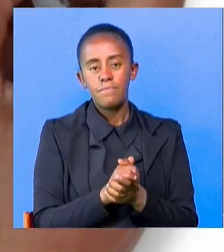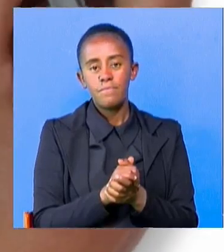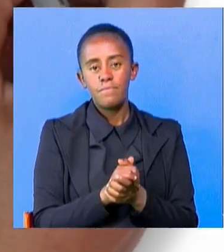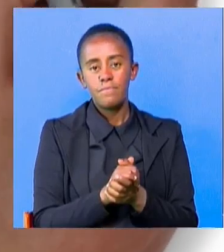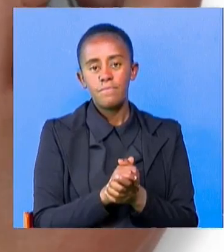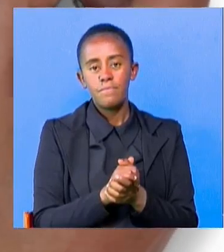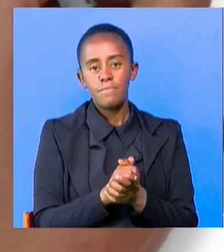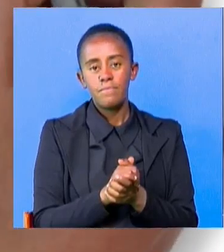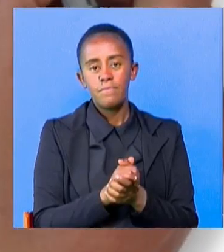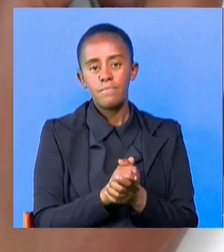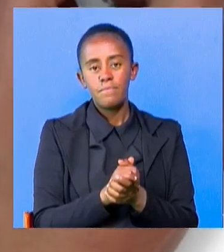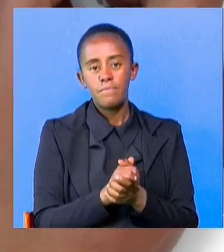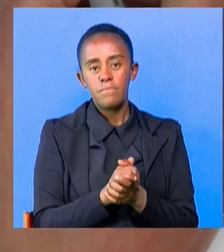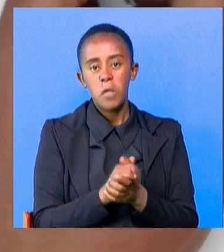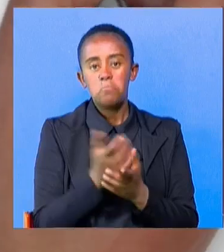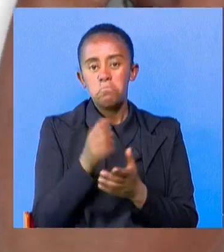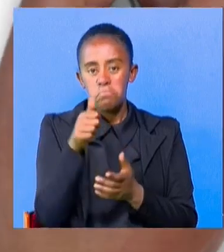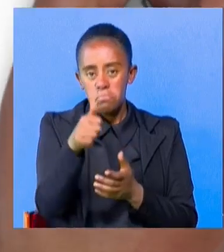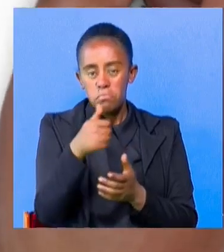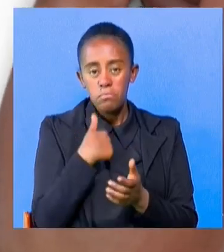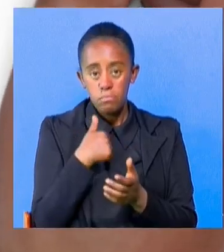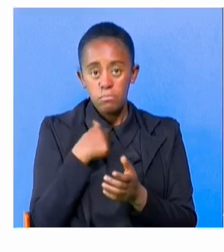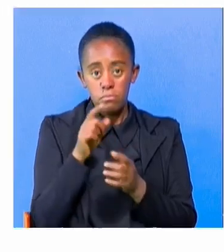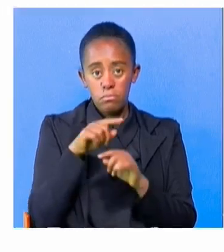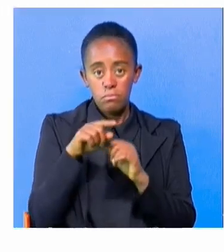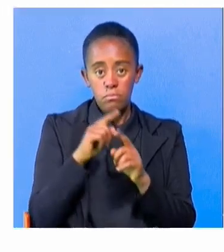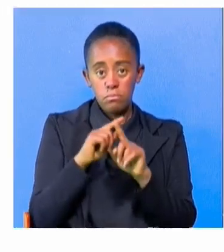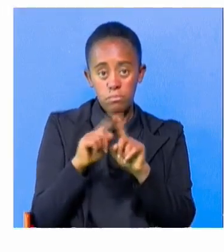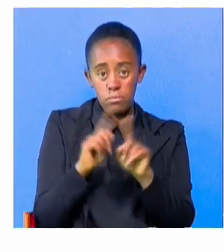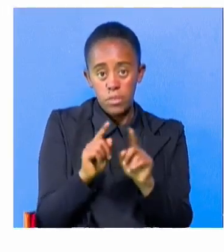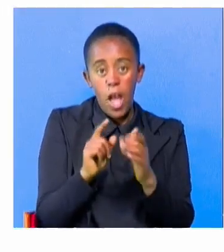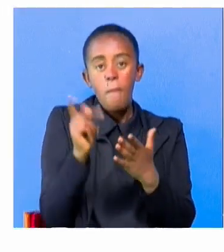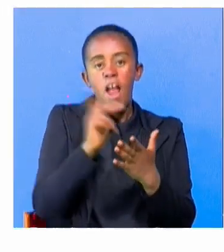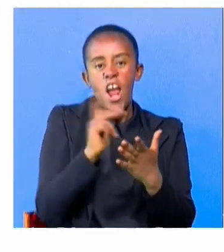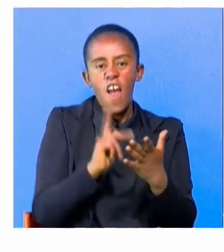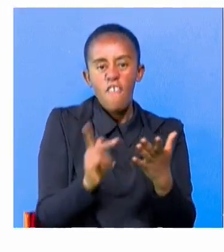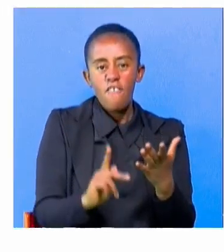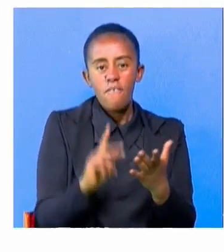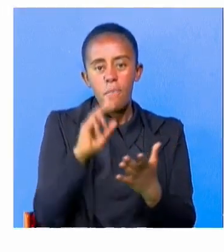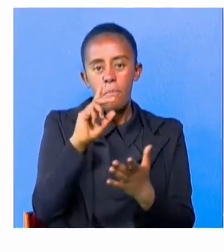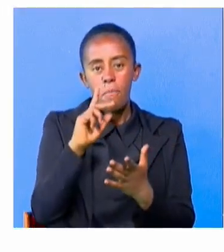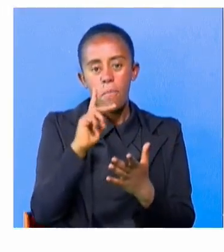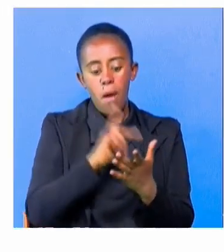as a paragraph form, okay, and at least